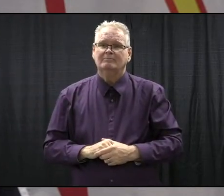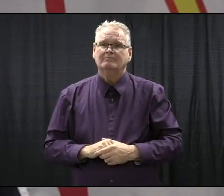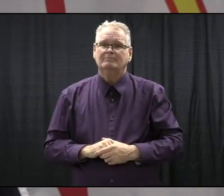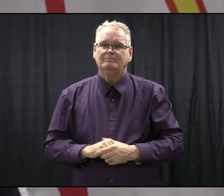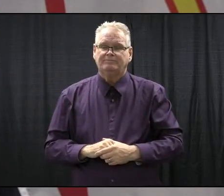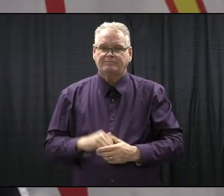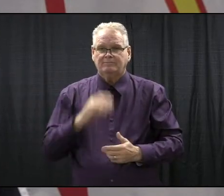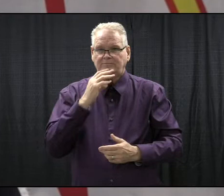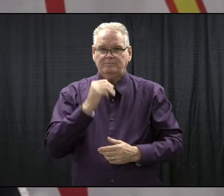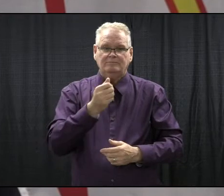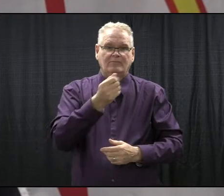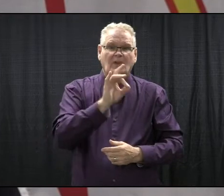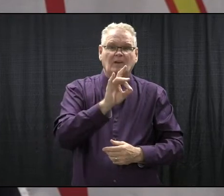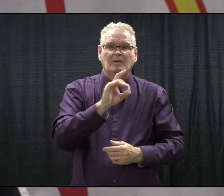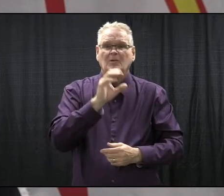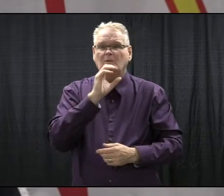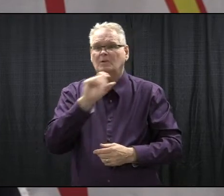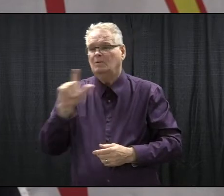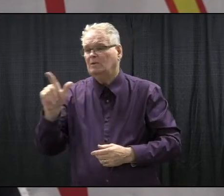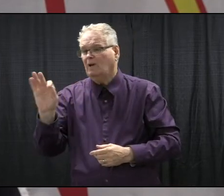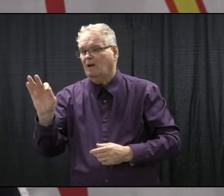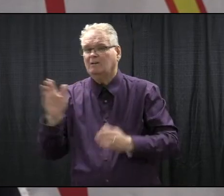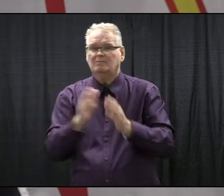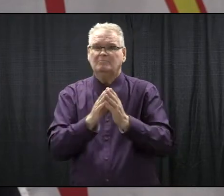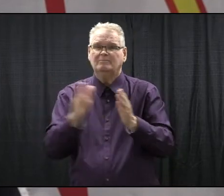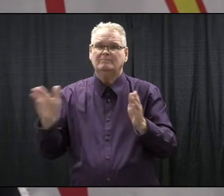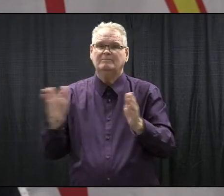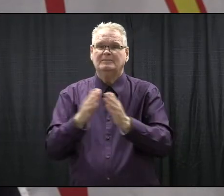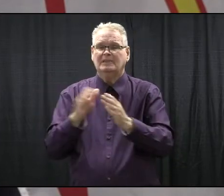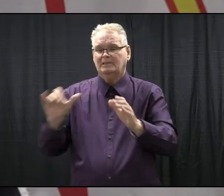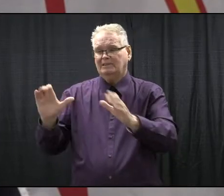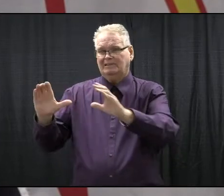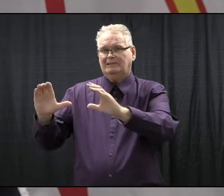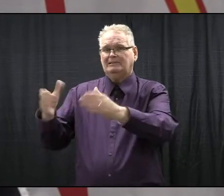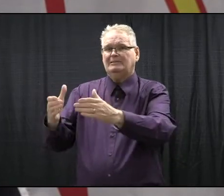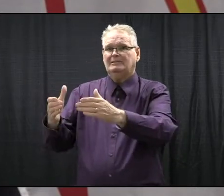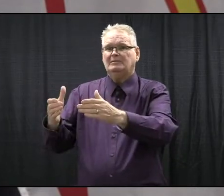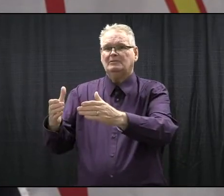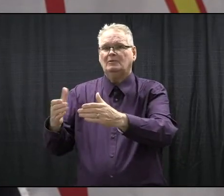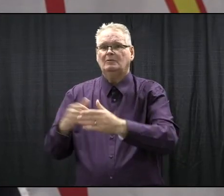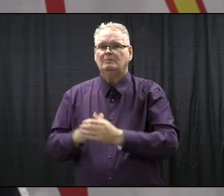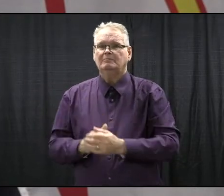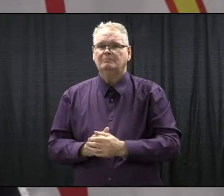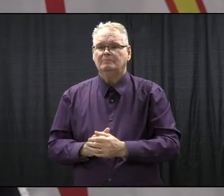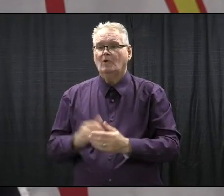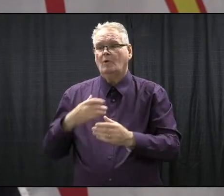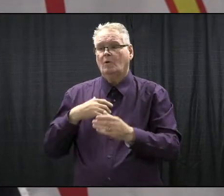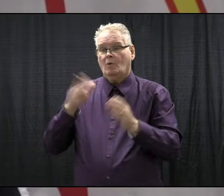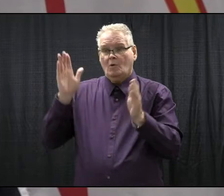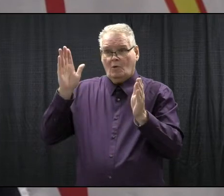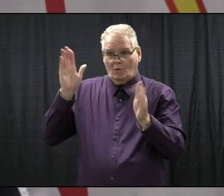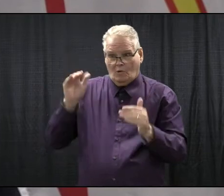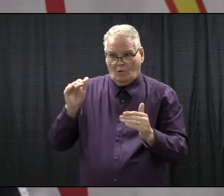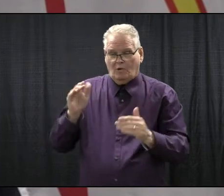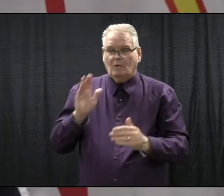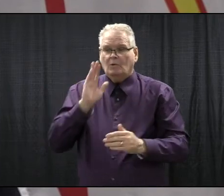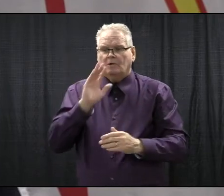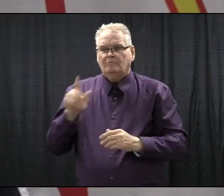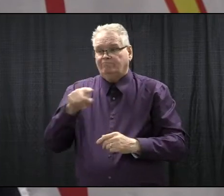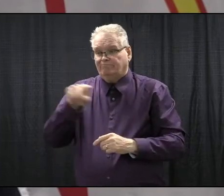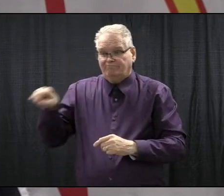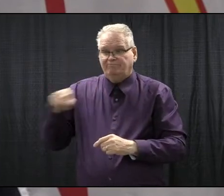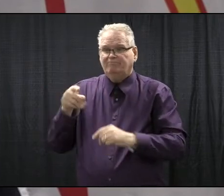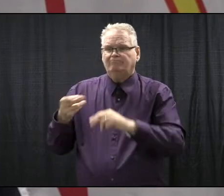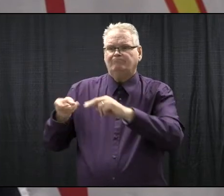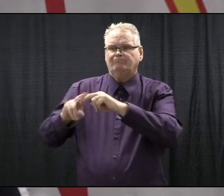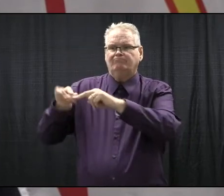would like to see an increase in the number of first doses, and certainly